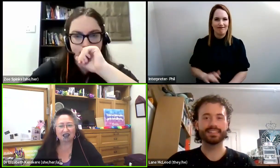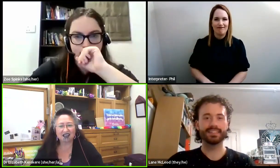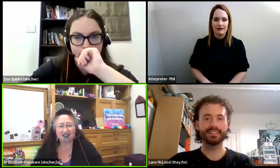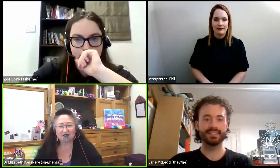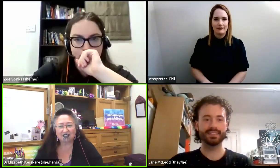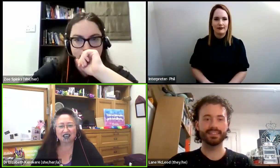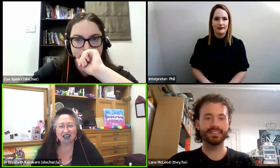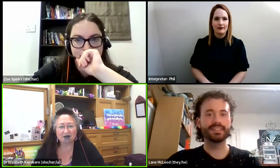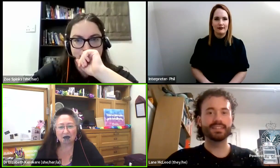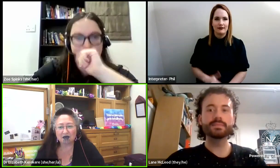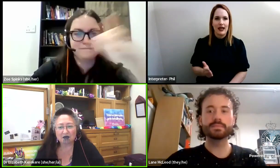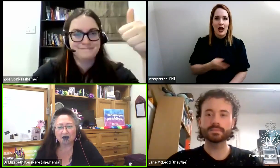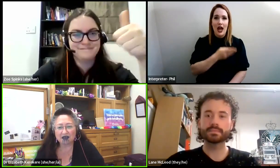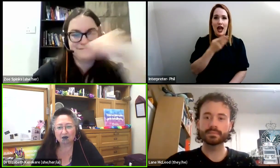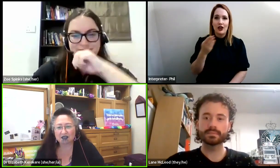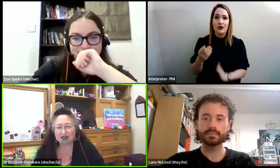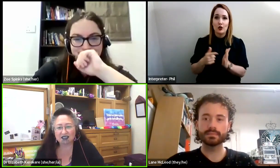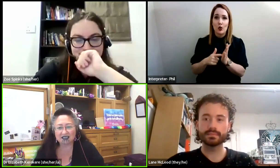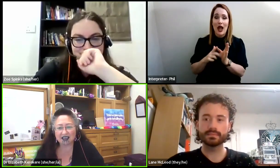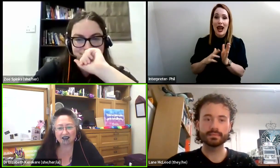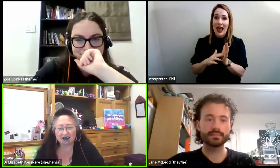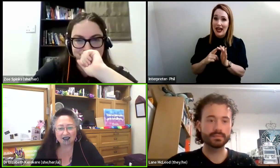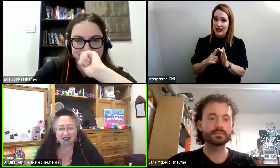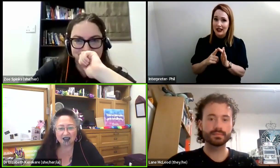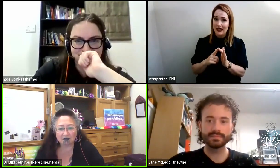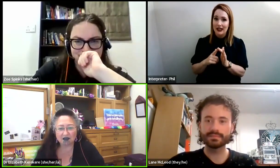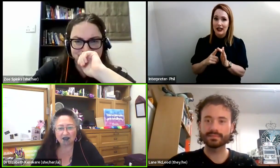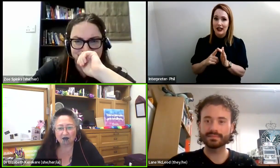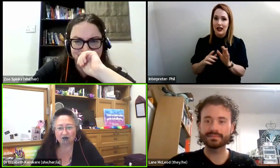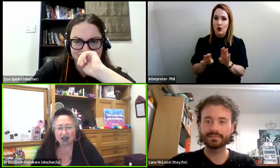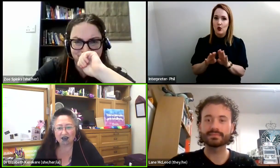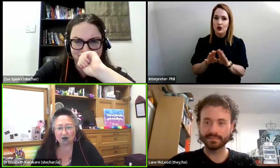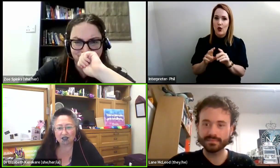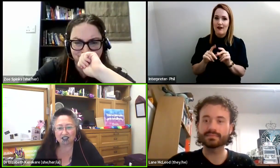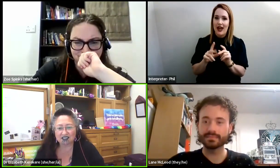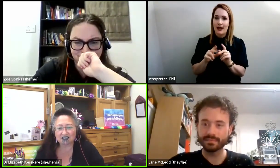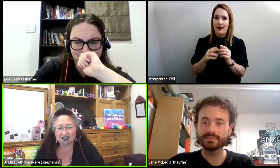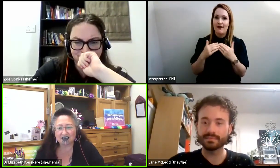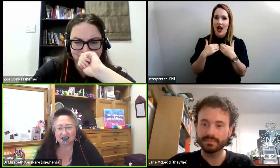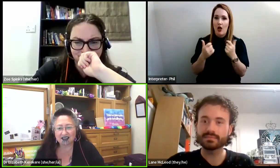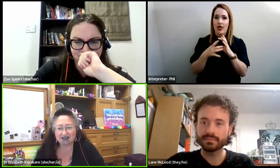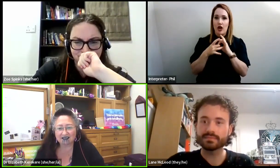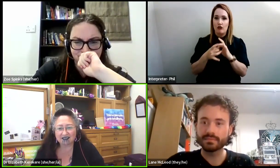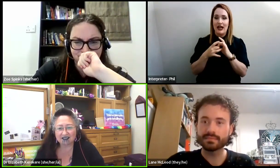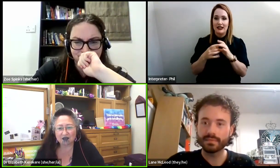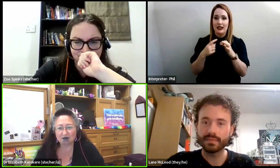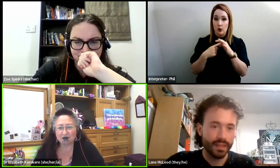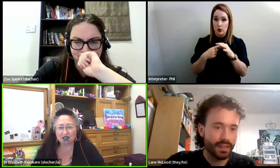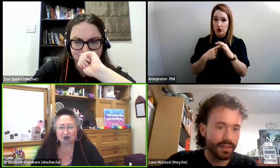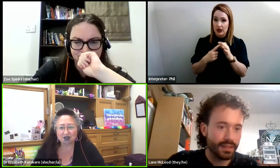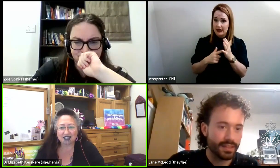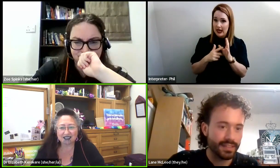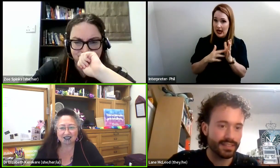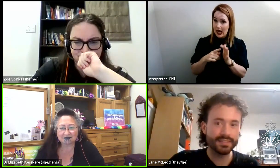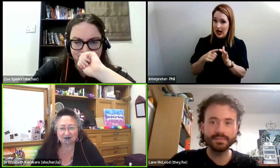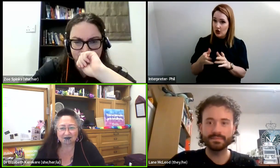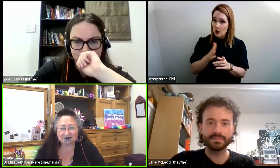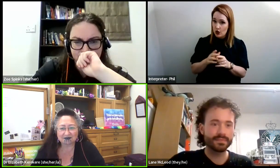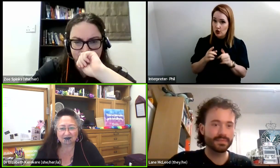Awesome. I'm going to hand over to Lane, and maybe you might also like to take, there's a couple of health related questions in here that you might want to